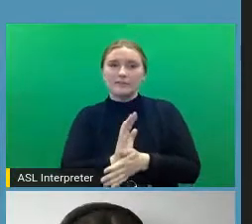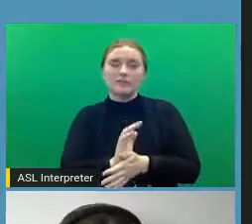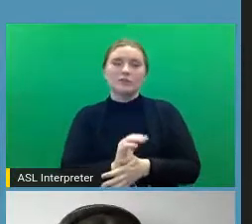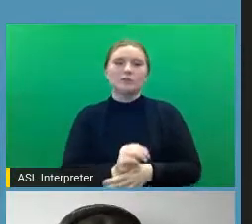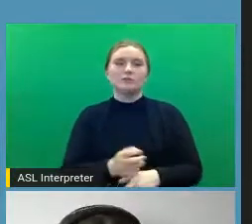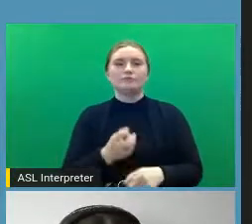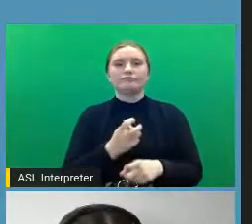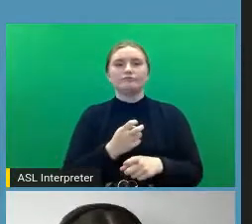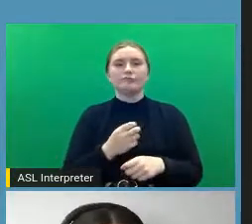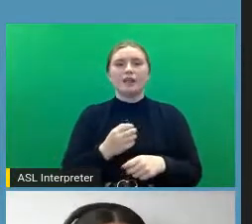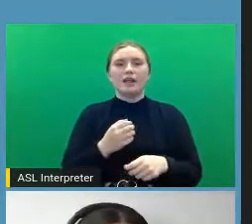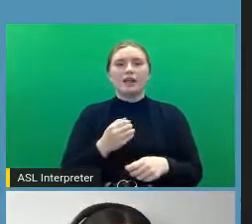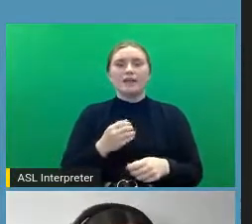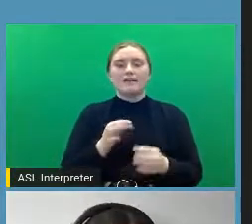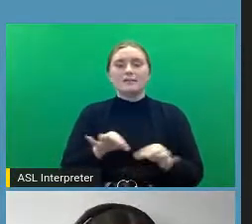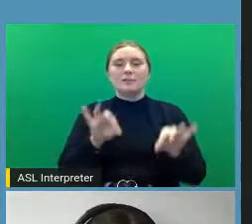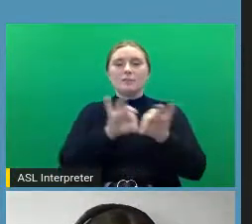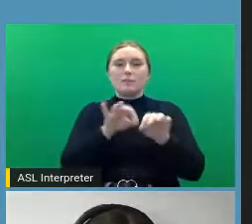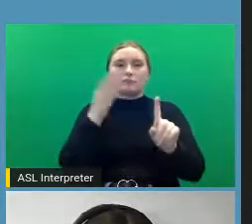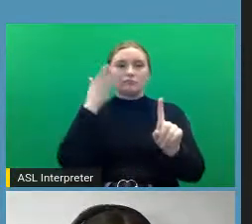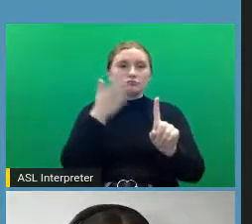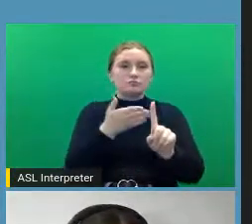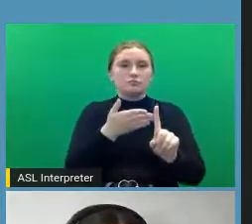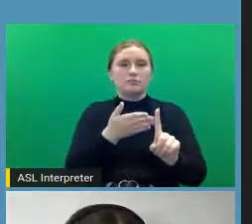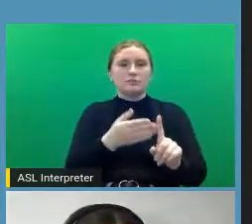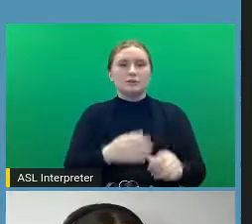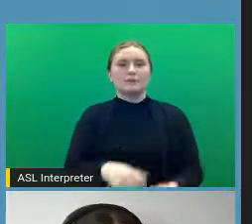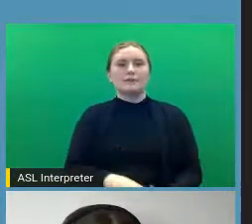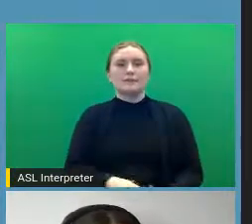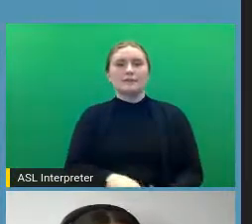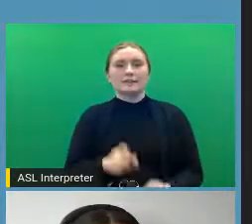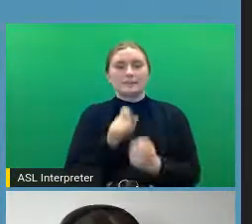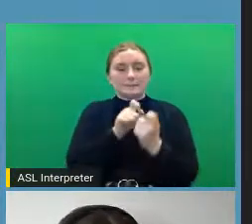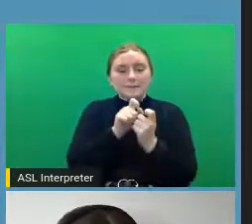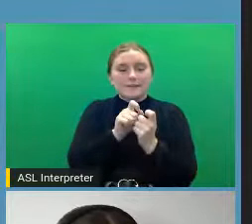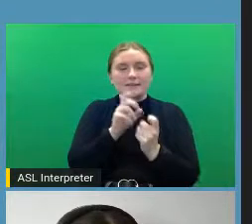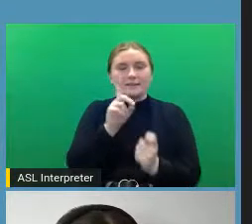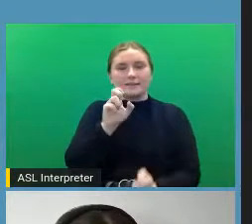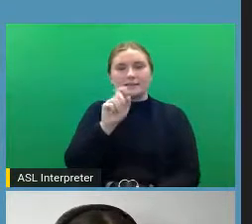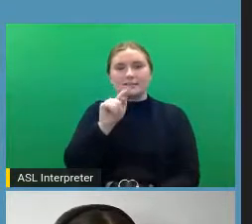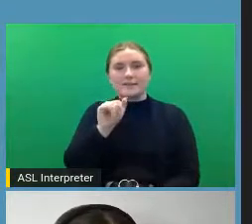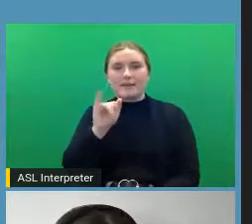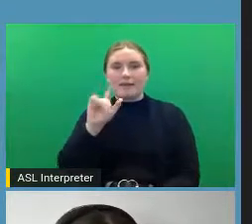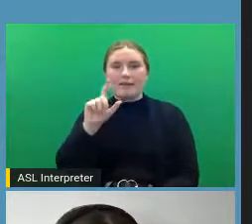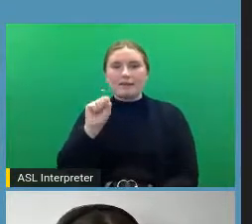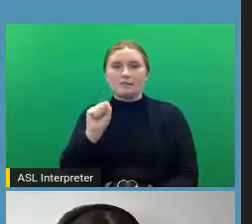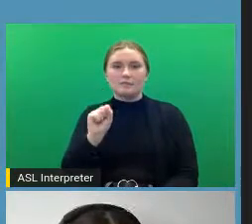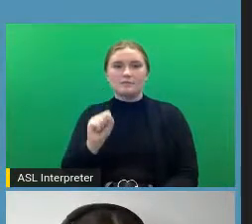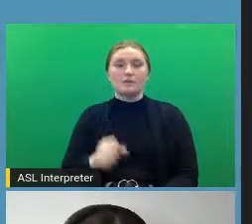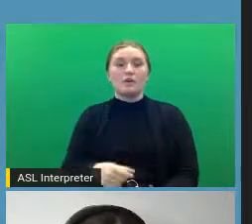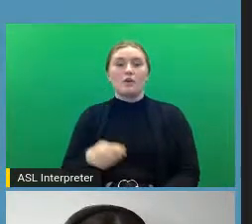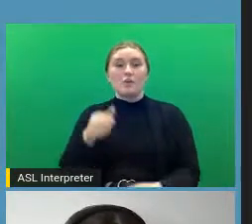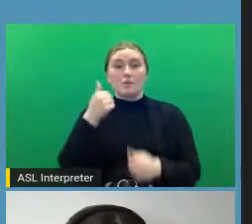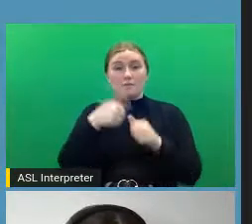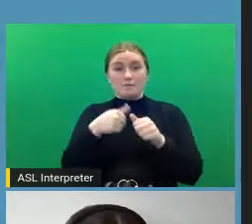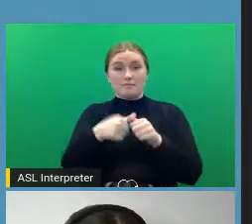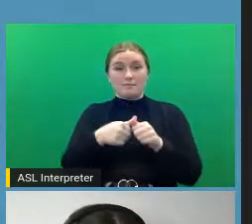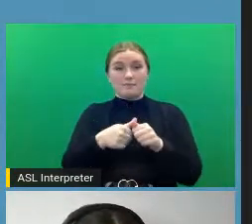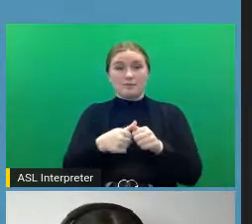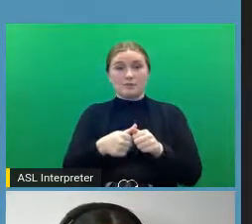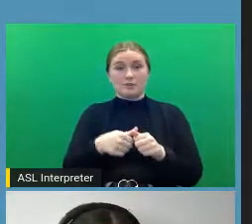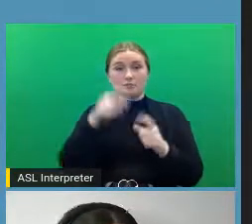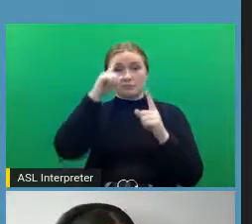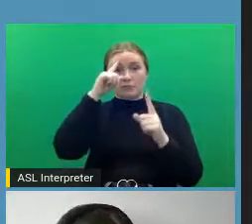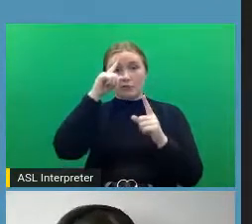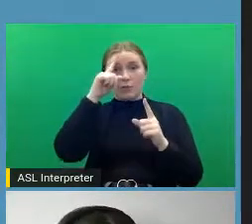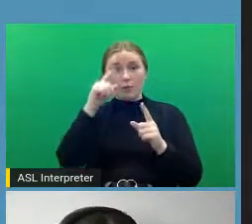to explain all of the details. And so you have to really remind everyone of the goals throughout the production